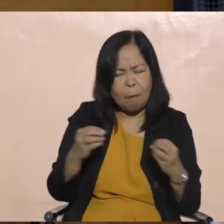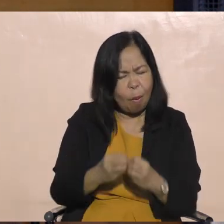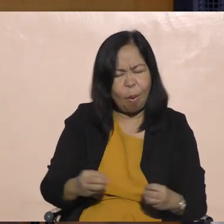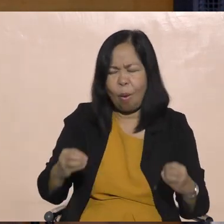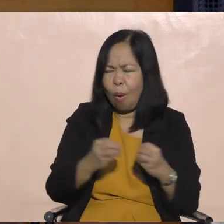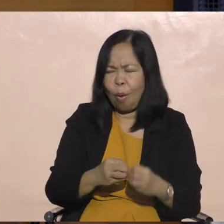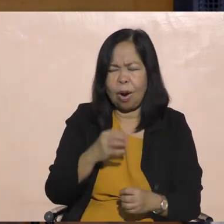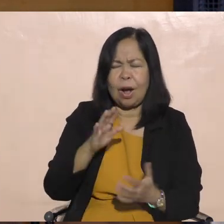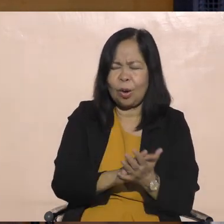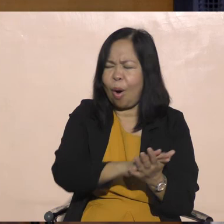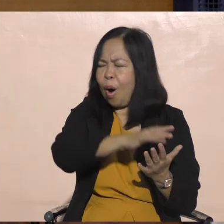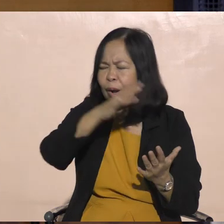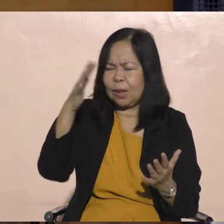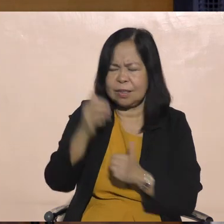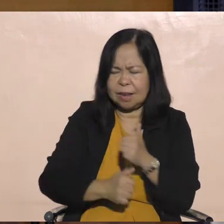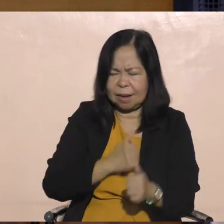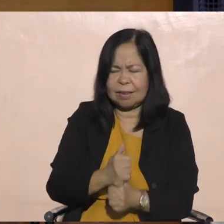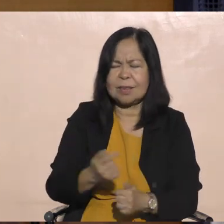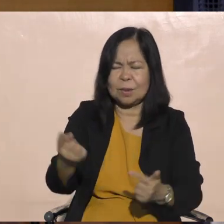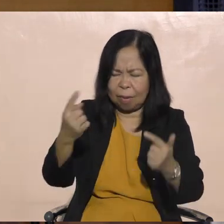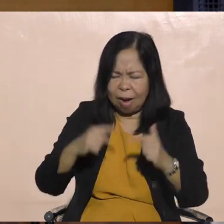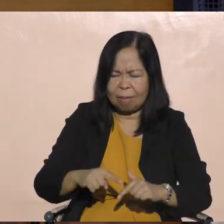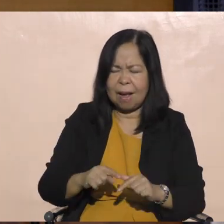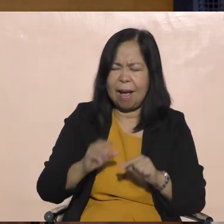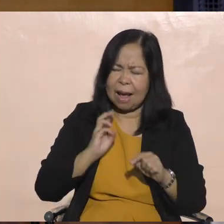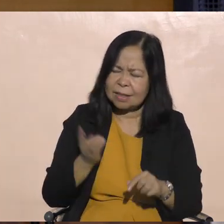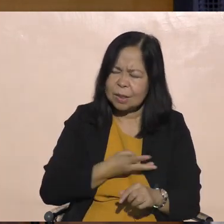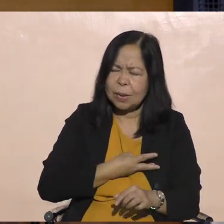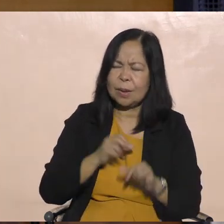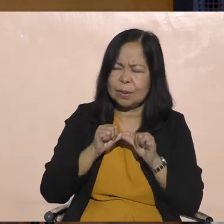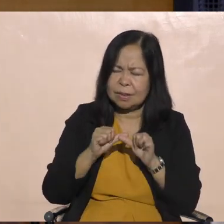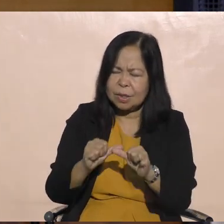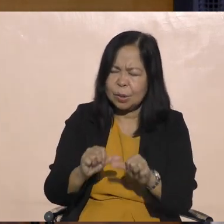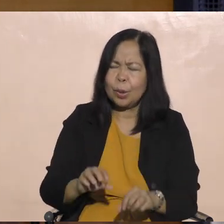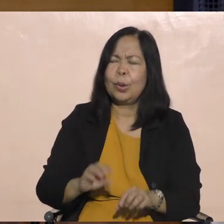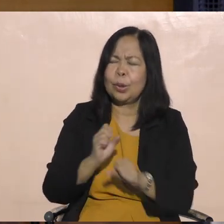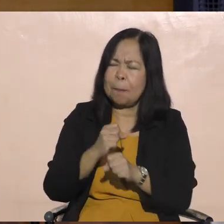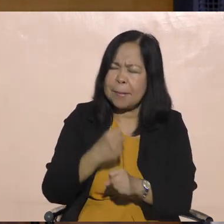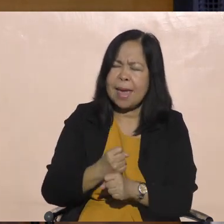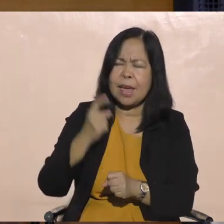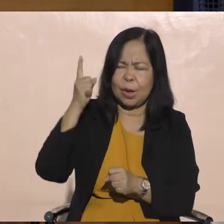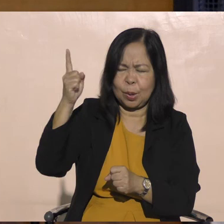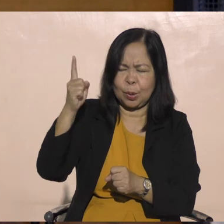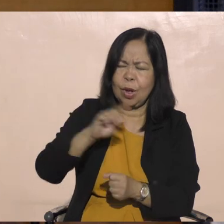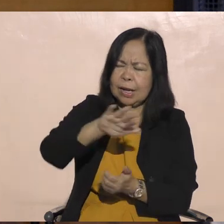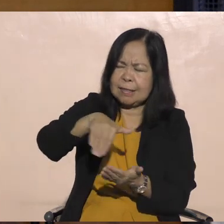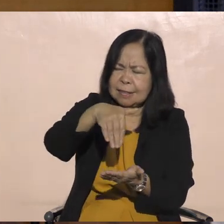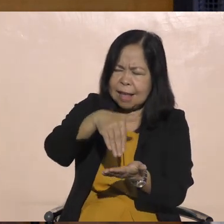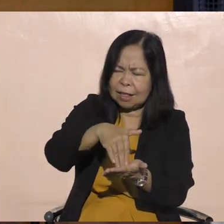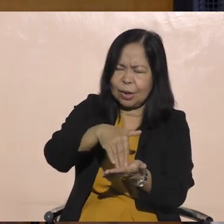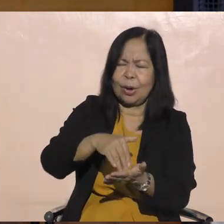more years, glorious years to come as we continue to make you to be